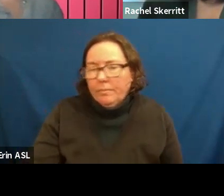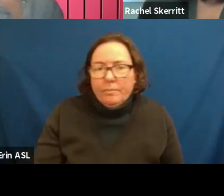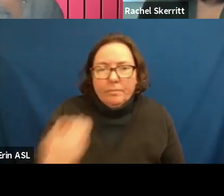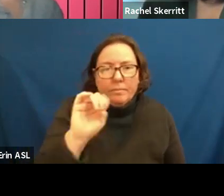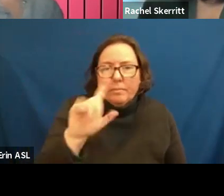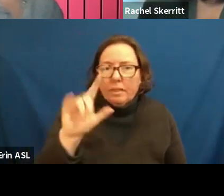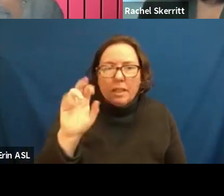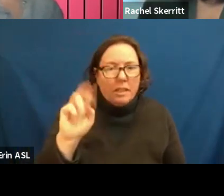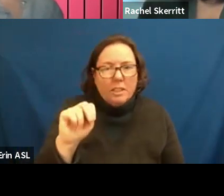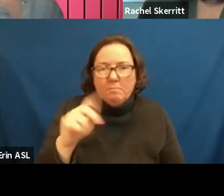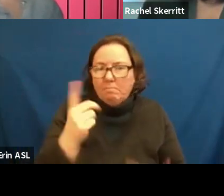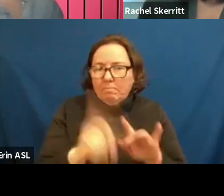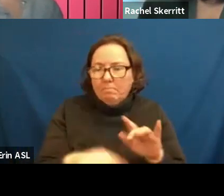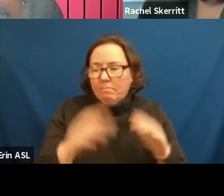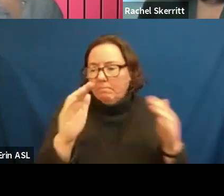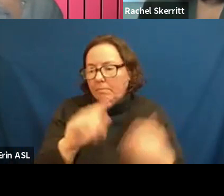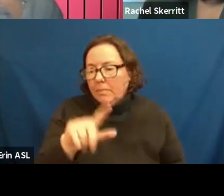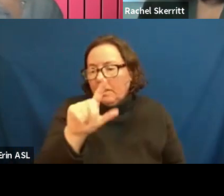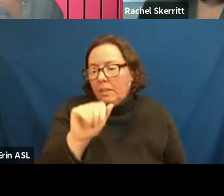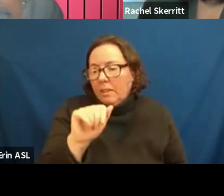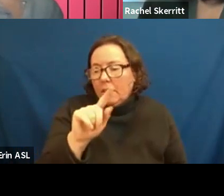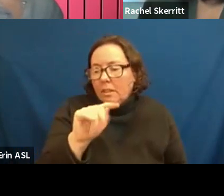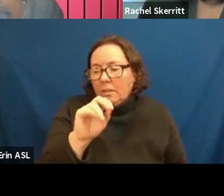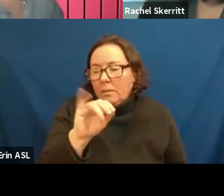Otherwise, we have Latoya Gale.